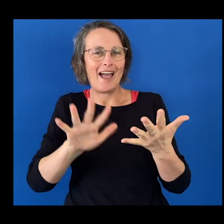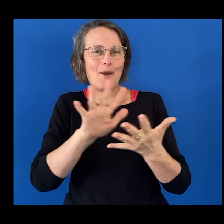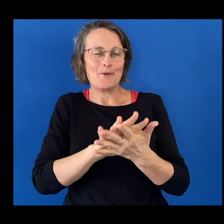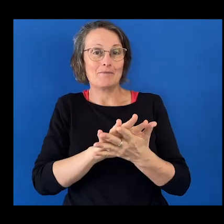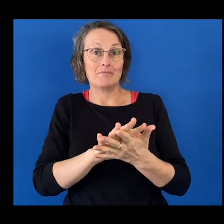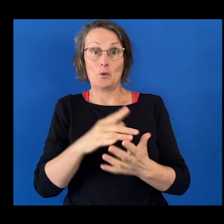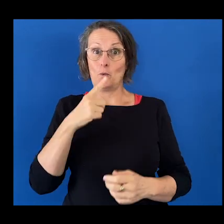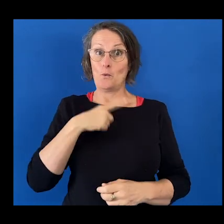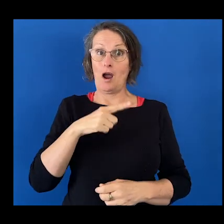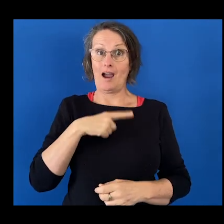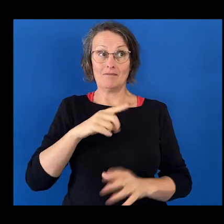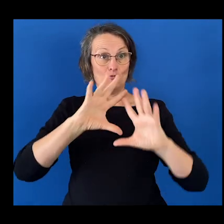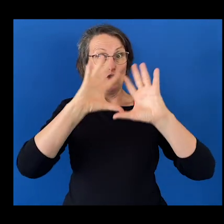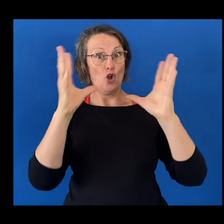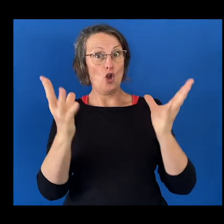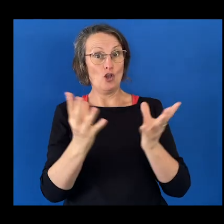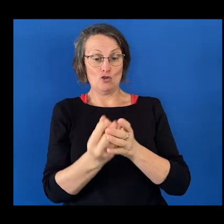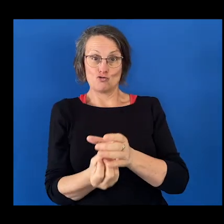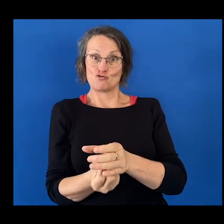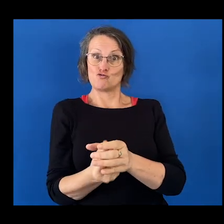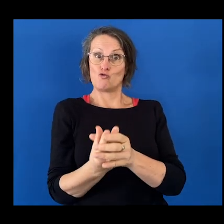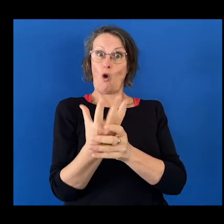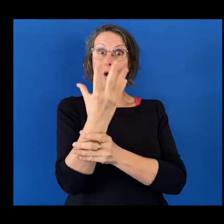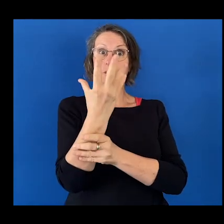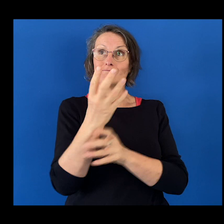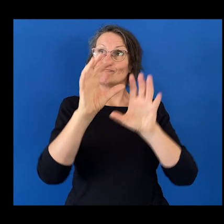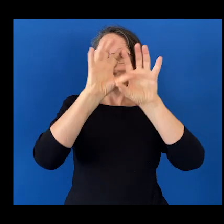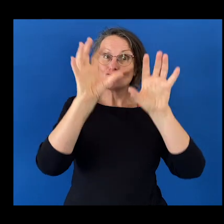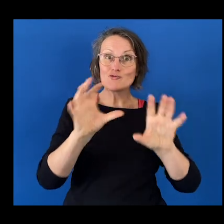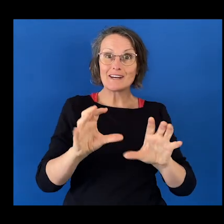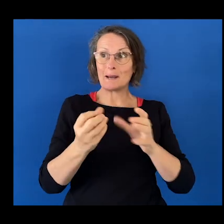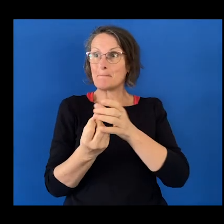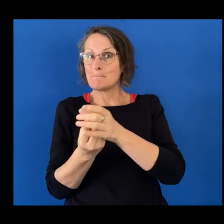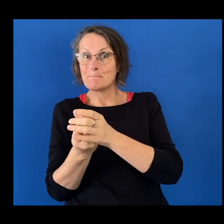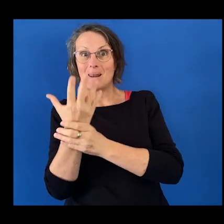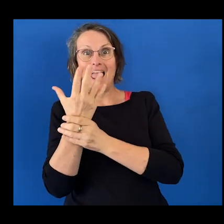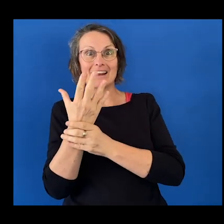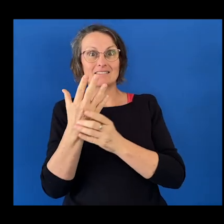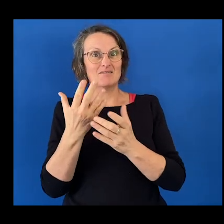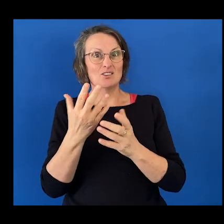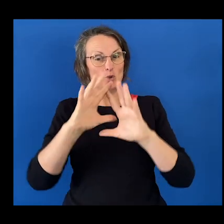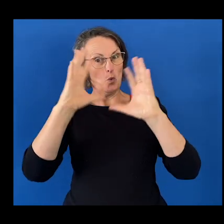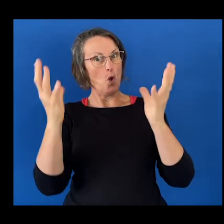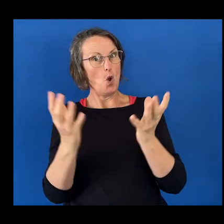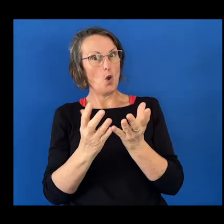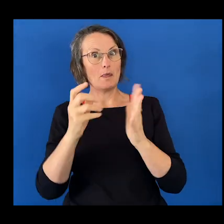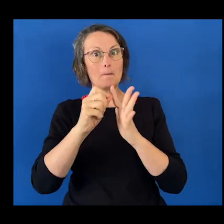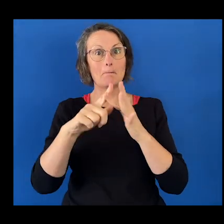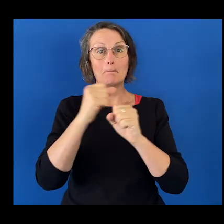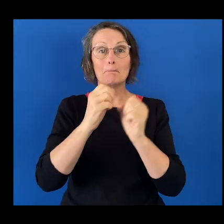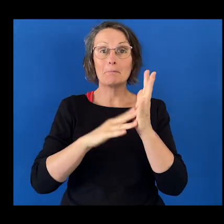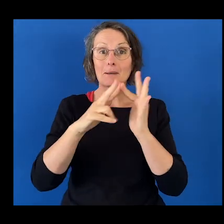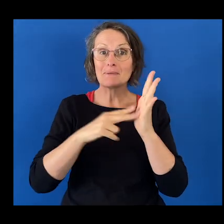because all of them grow from the same earth. That you're working with the earth pigments, and that is the same earth that grows